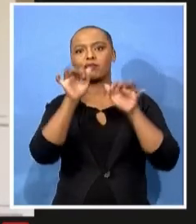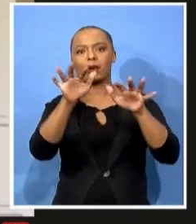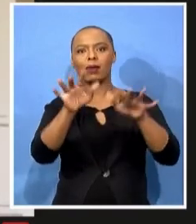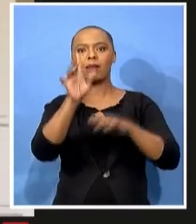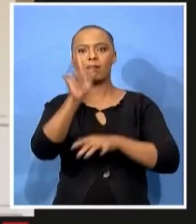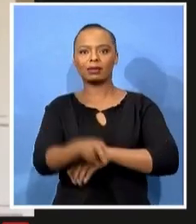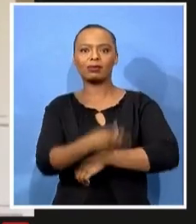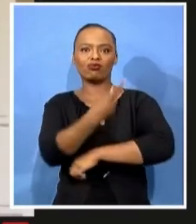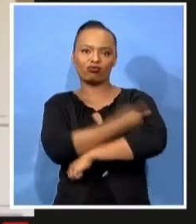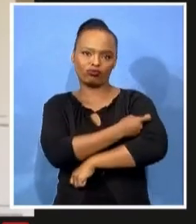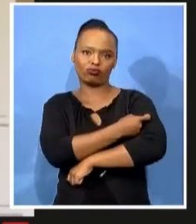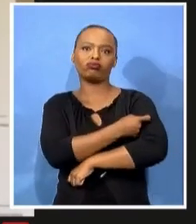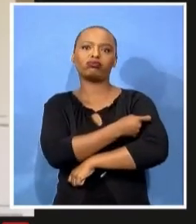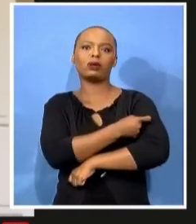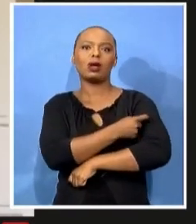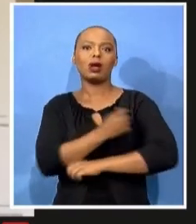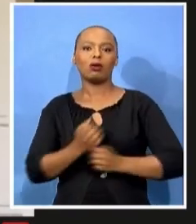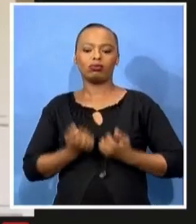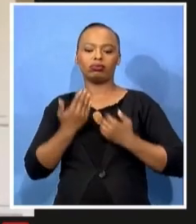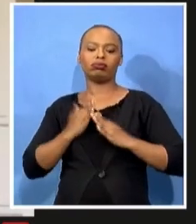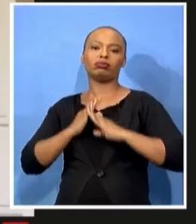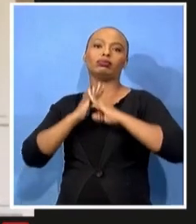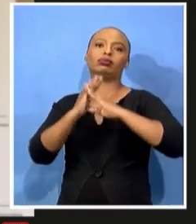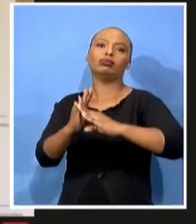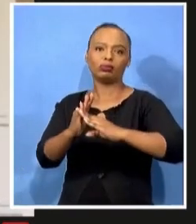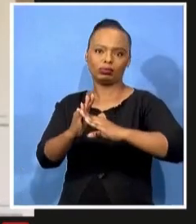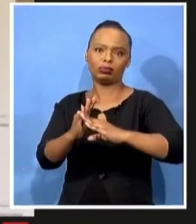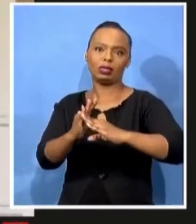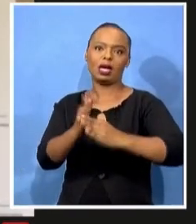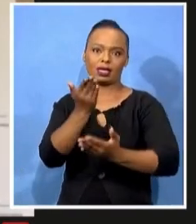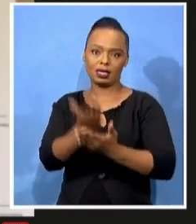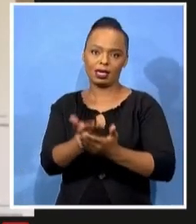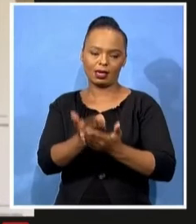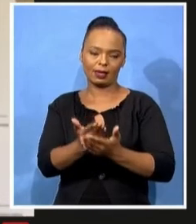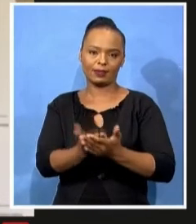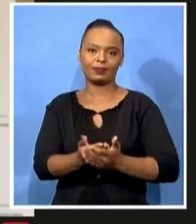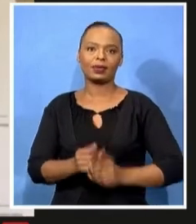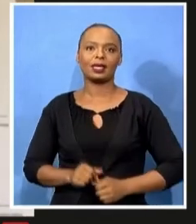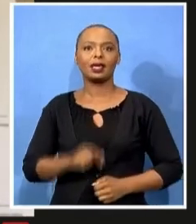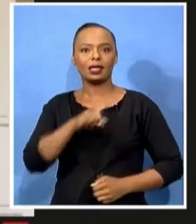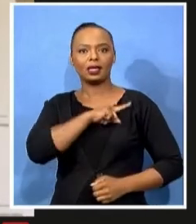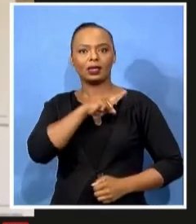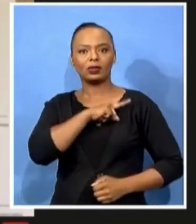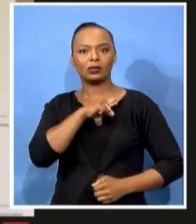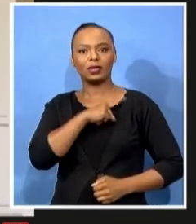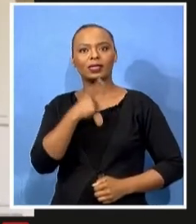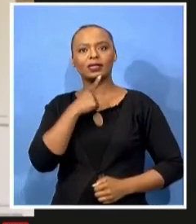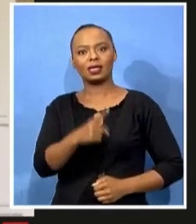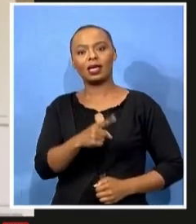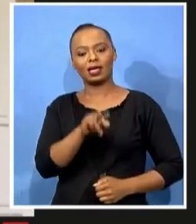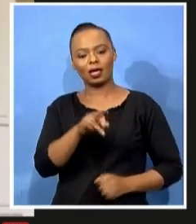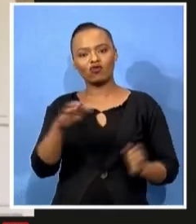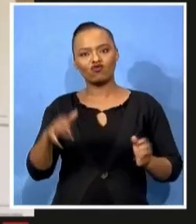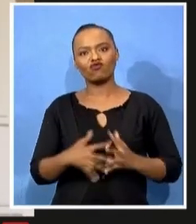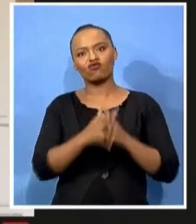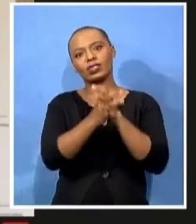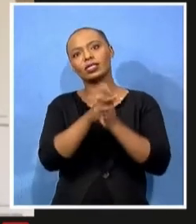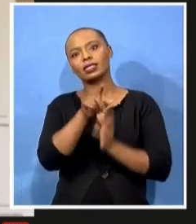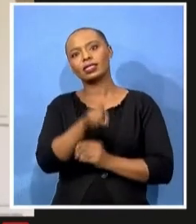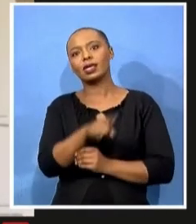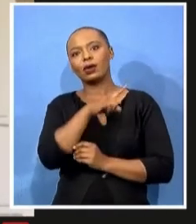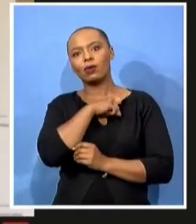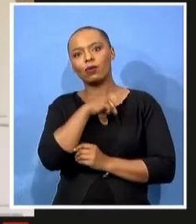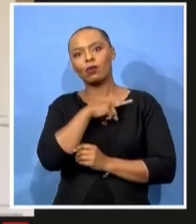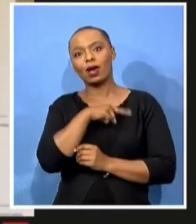of transmission. That is what we call the herd immunity, and that is based on a calculation that is made by